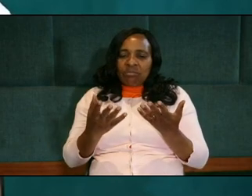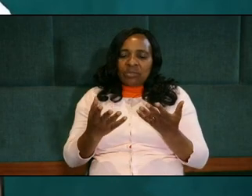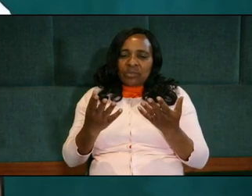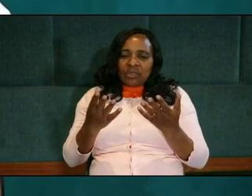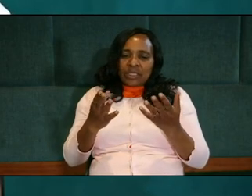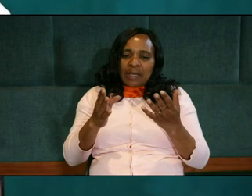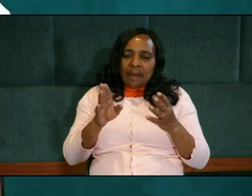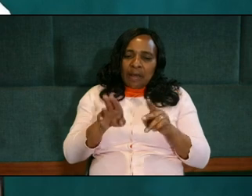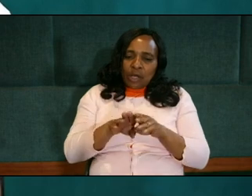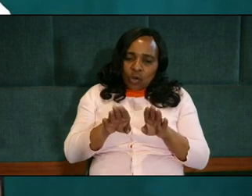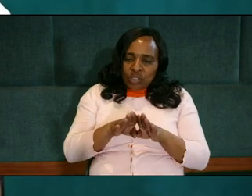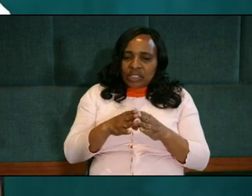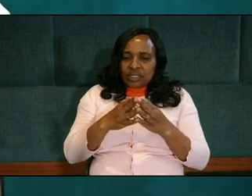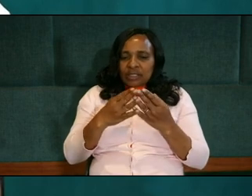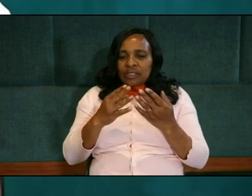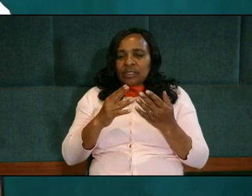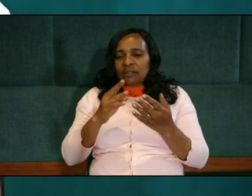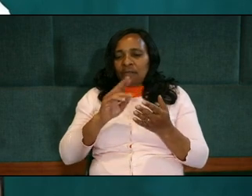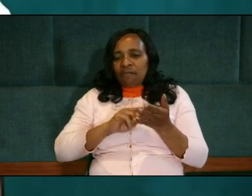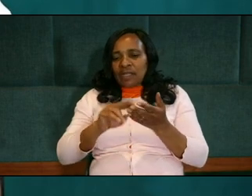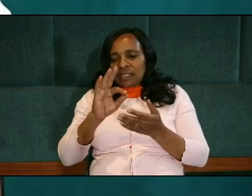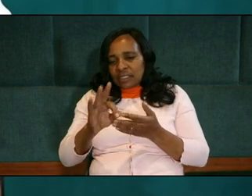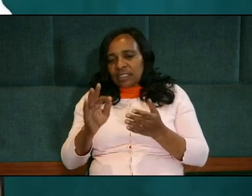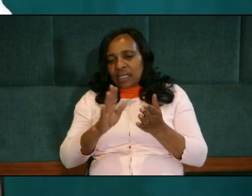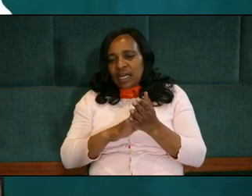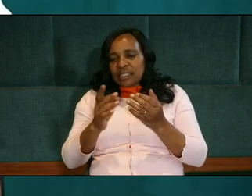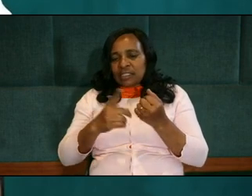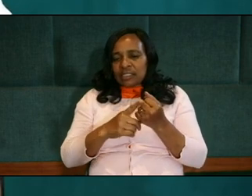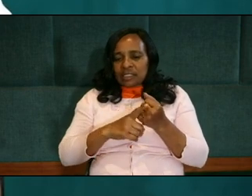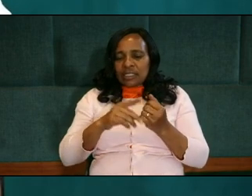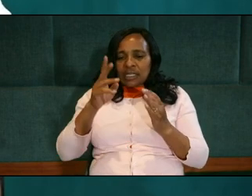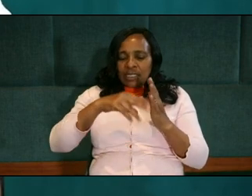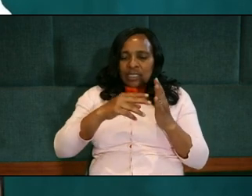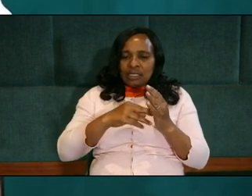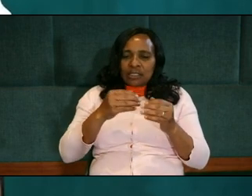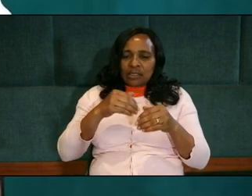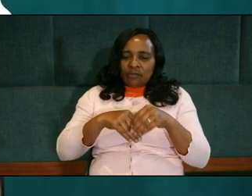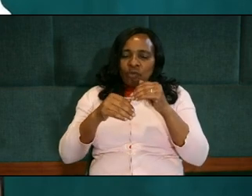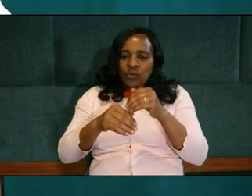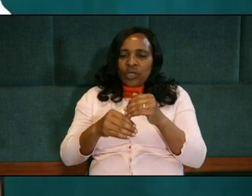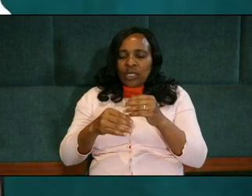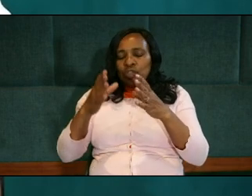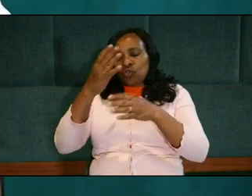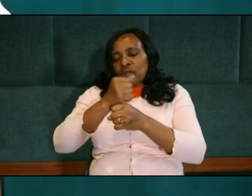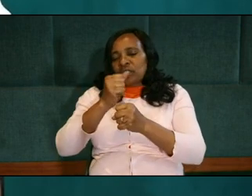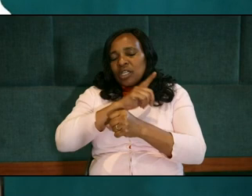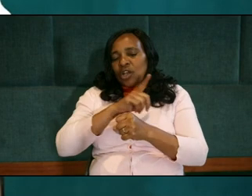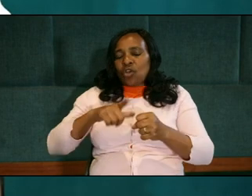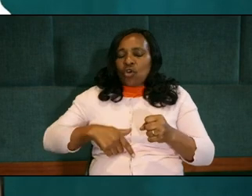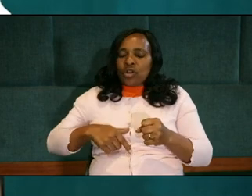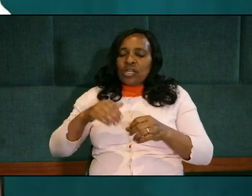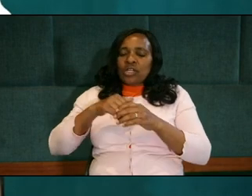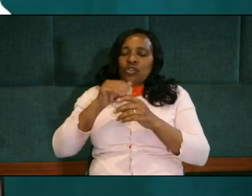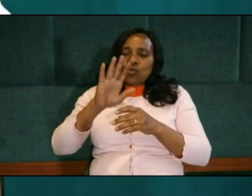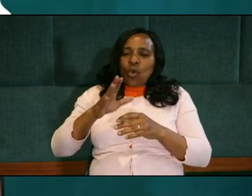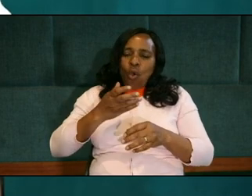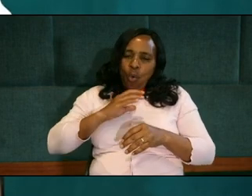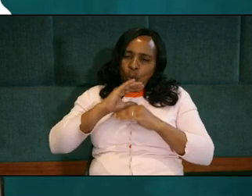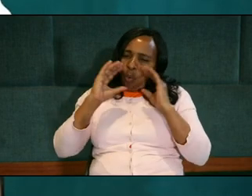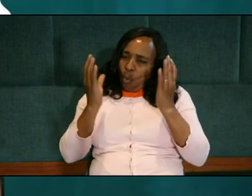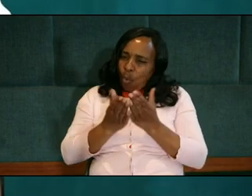3, verse 5 and 6, it reads the following, trust in the Lord with all your heart and lean not on your own